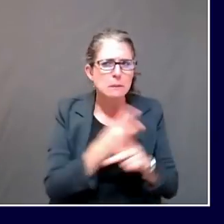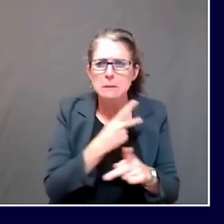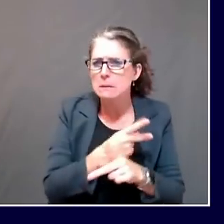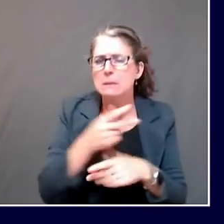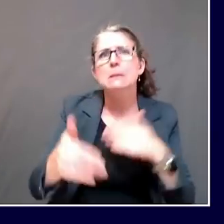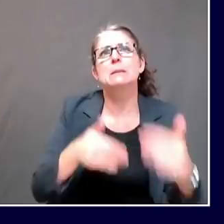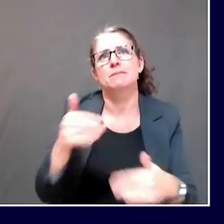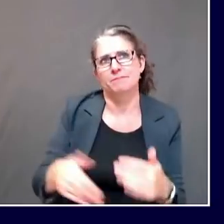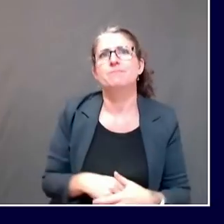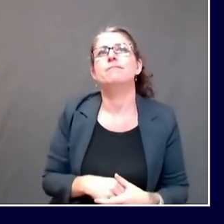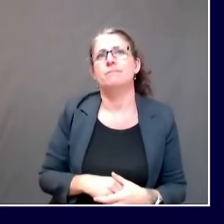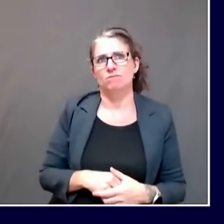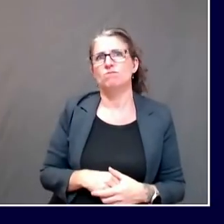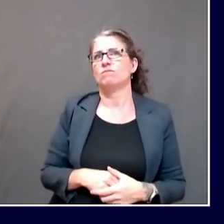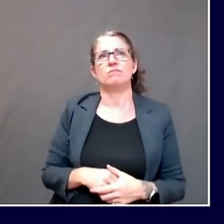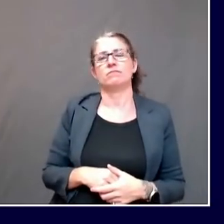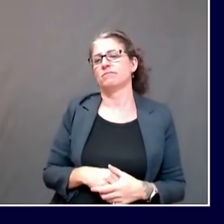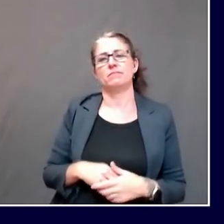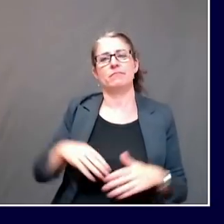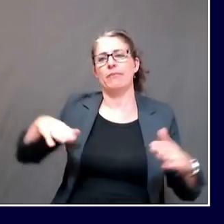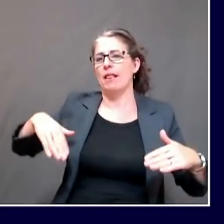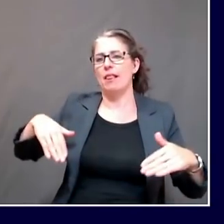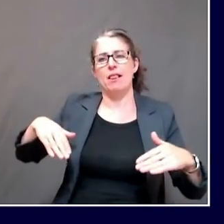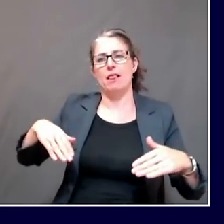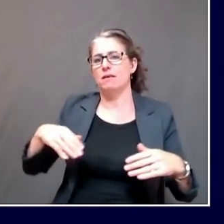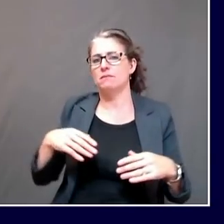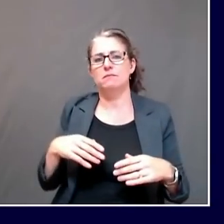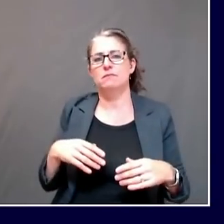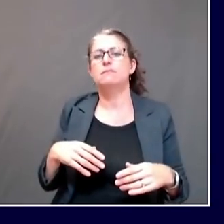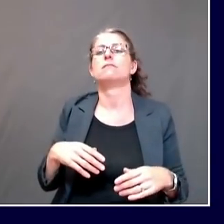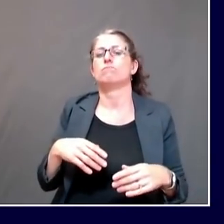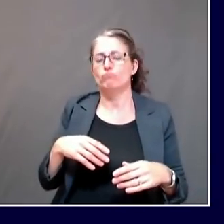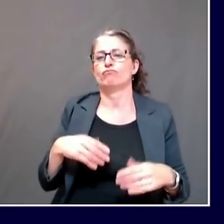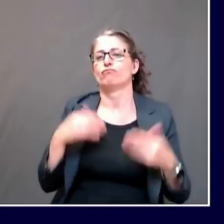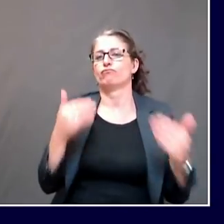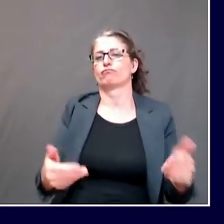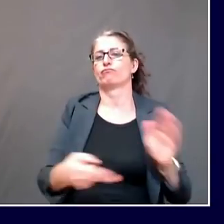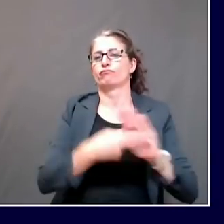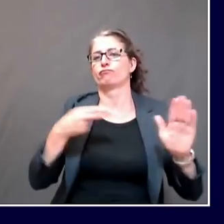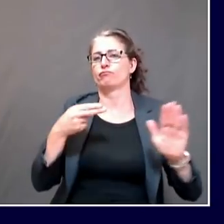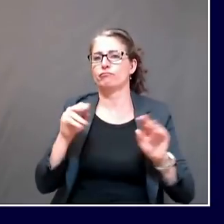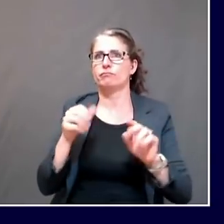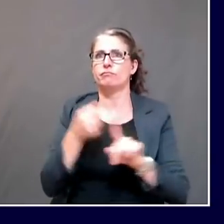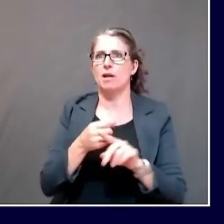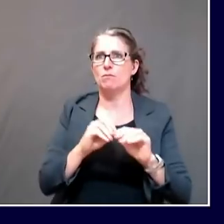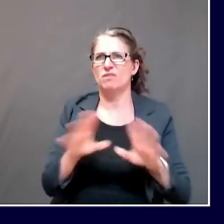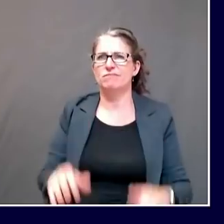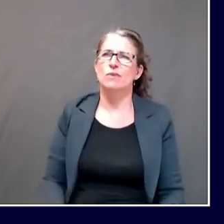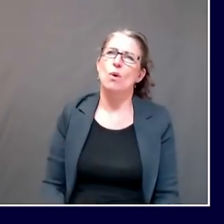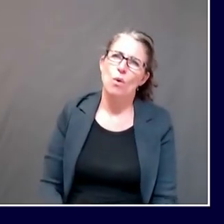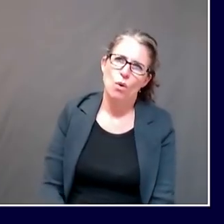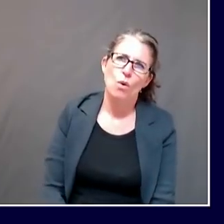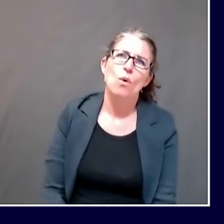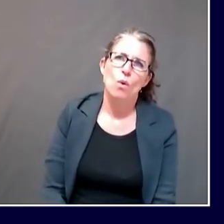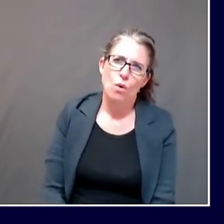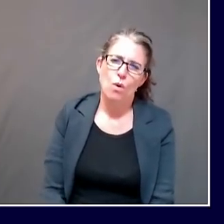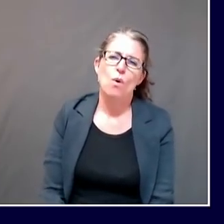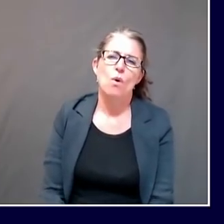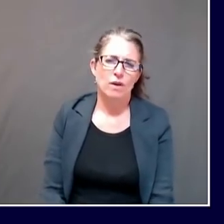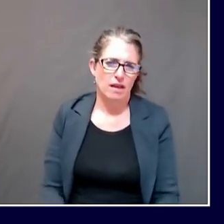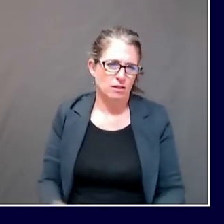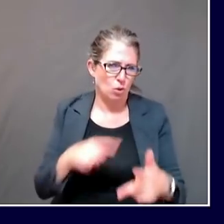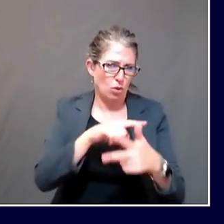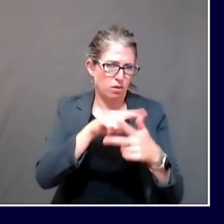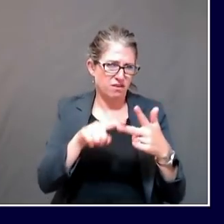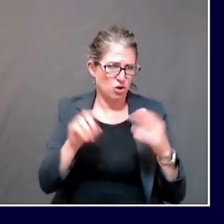designation. Okay, so there's not a link there. That would, yeah. That is correct. In fact, I will go even a